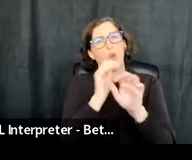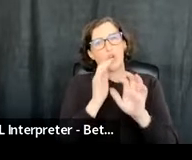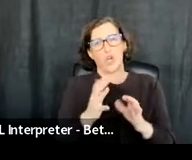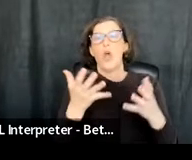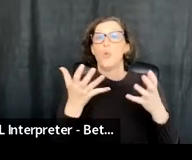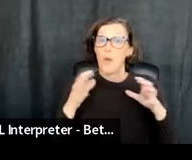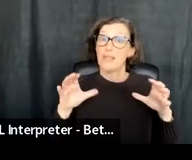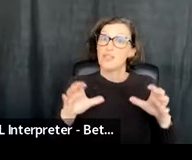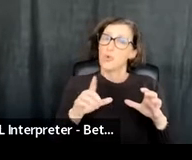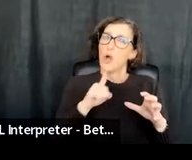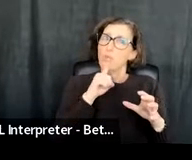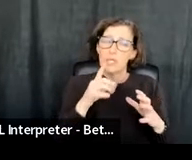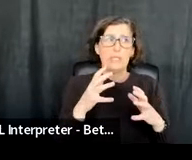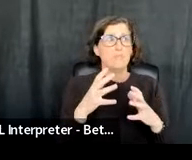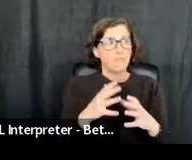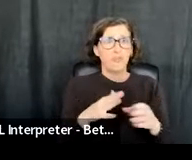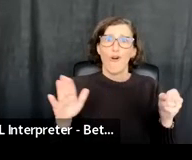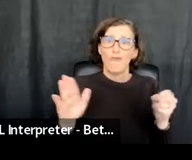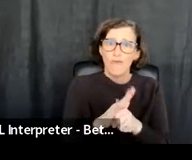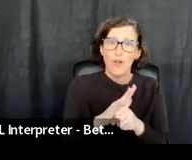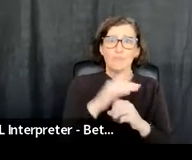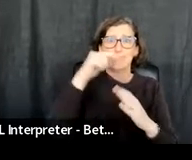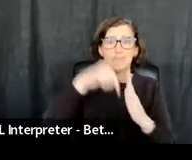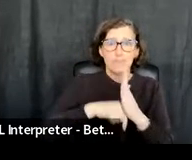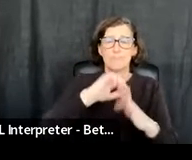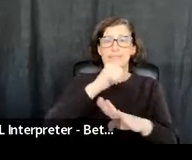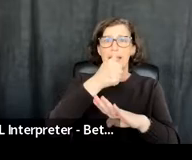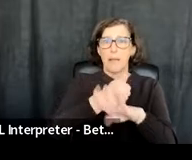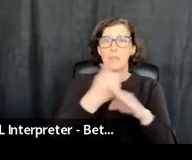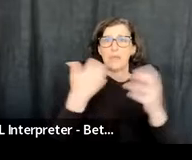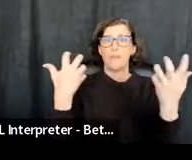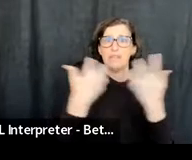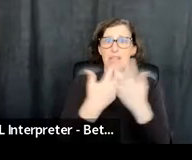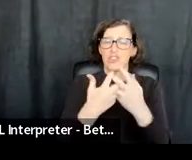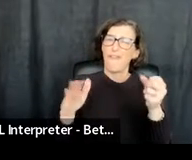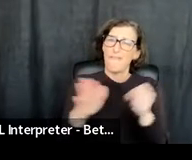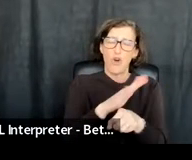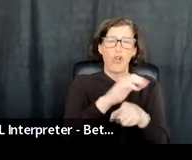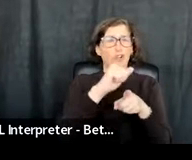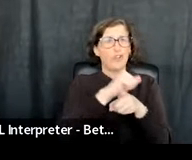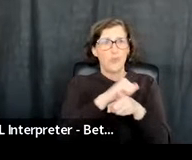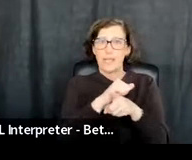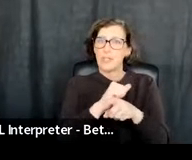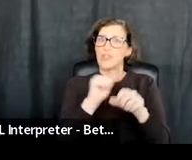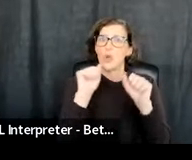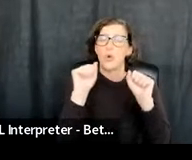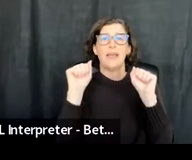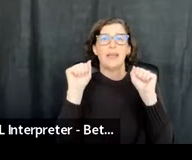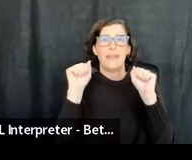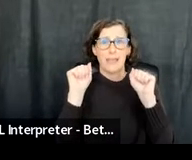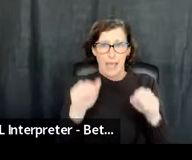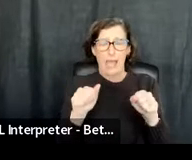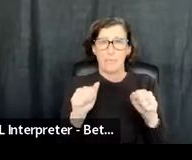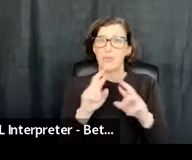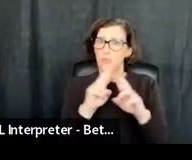do a pretty robust implementation of the accommodation, so you can kind of step back gradually and say,